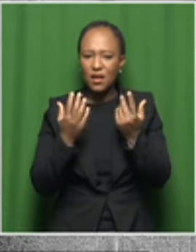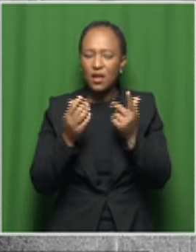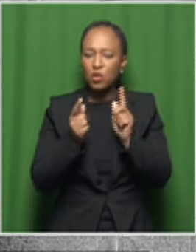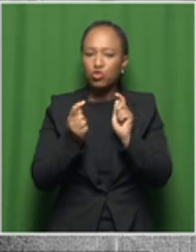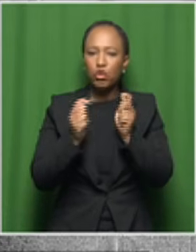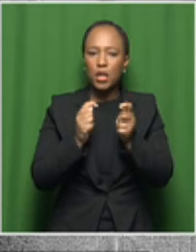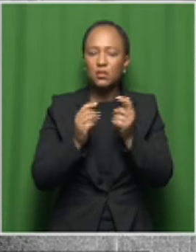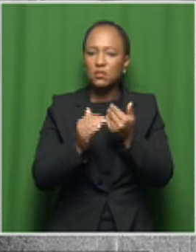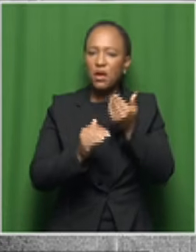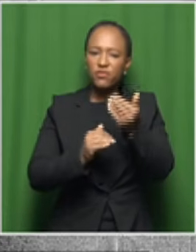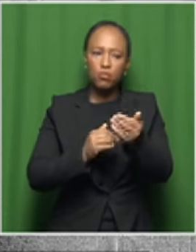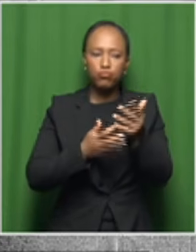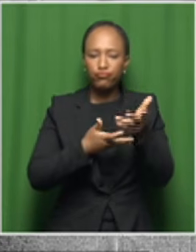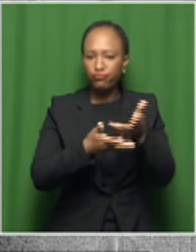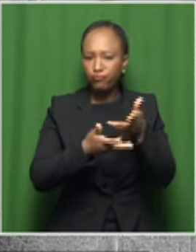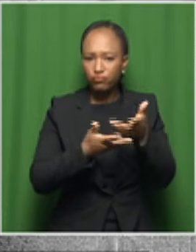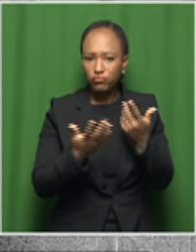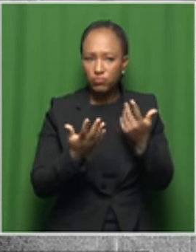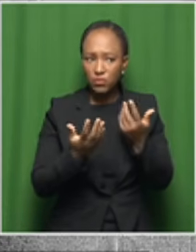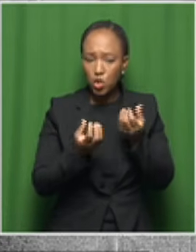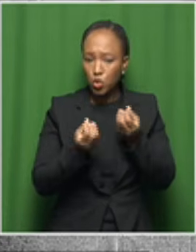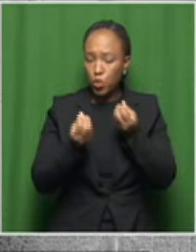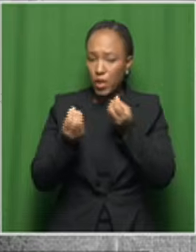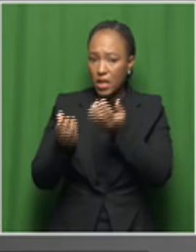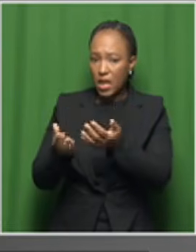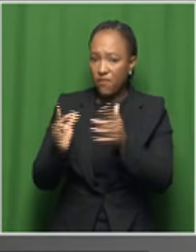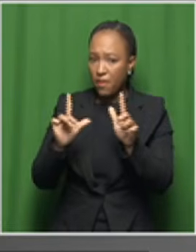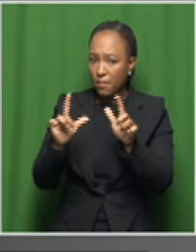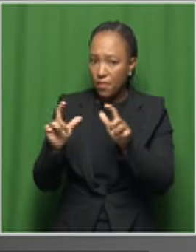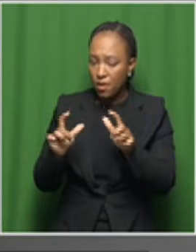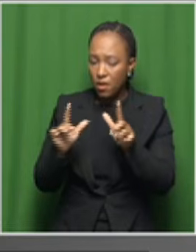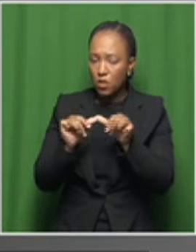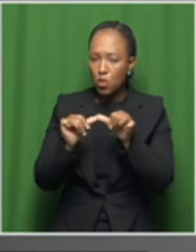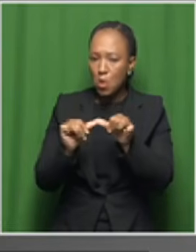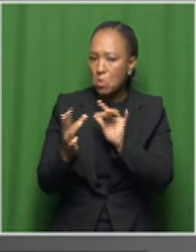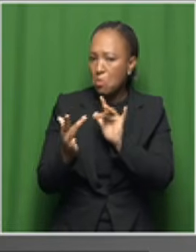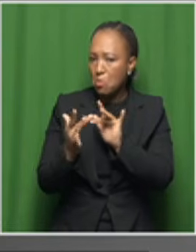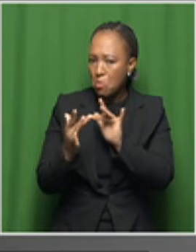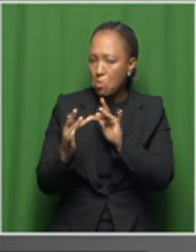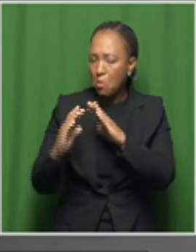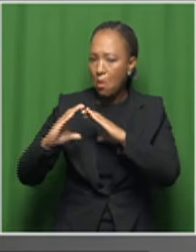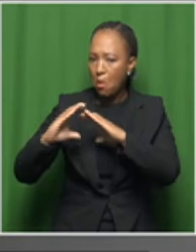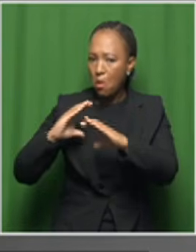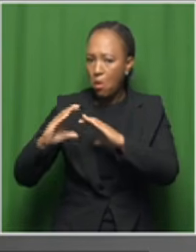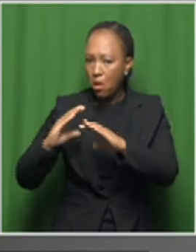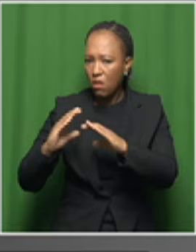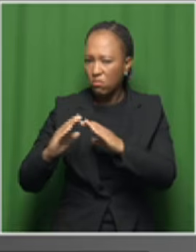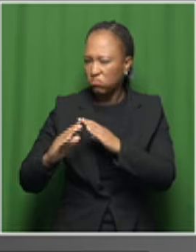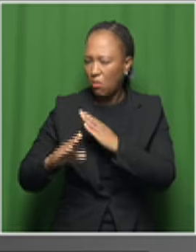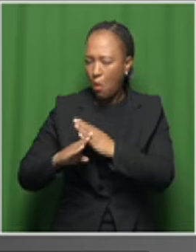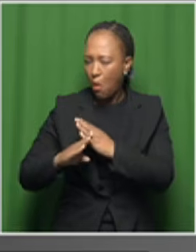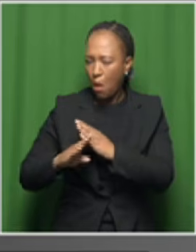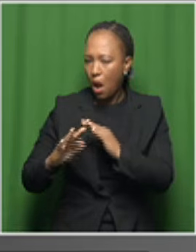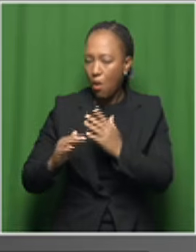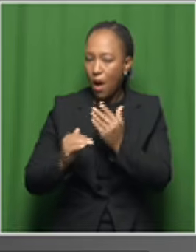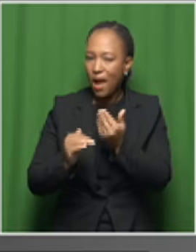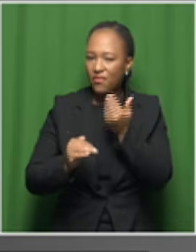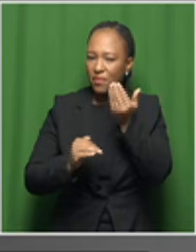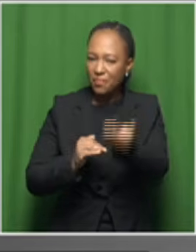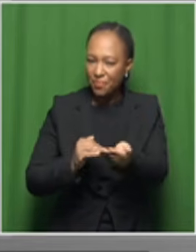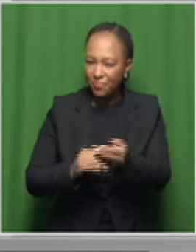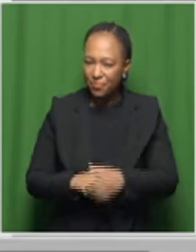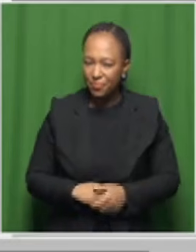after that? And do you give them their pictures? Do you stay in touch? Yes. What's that? What's the post-production process?